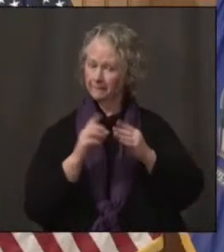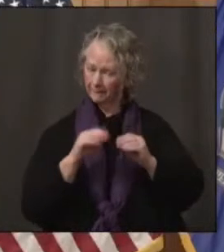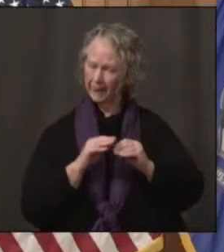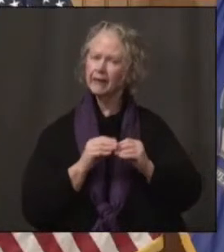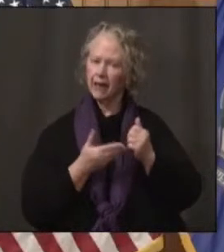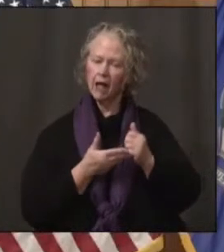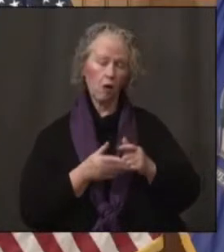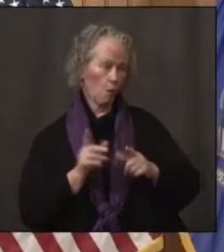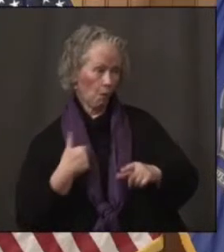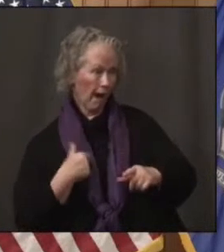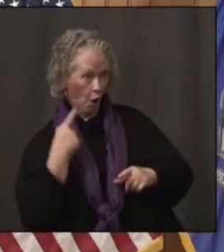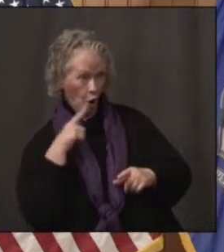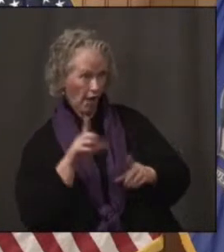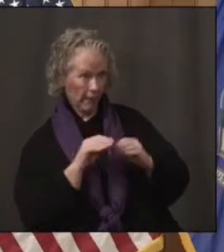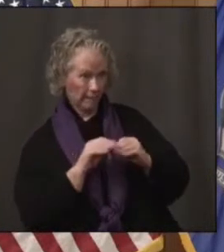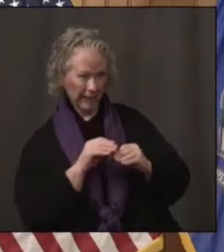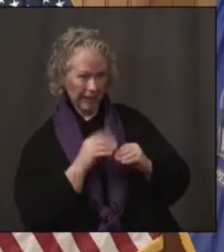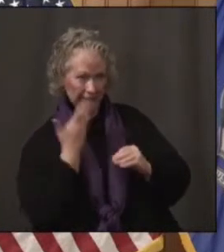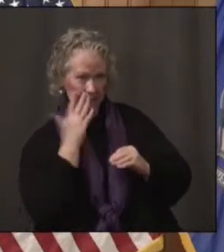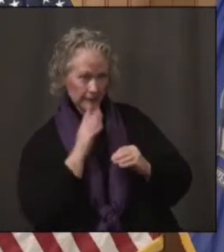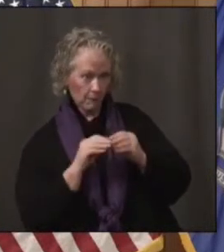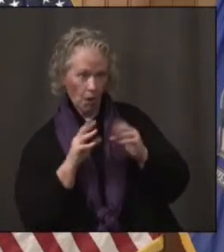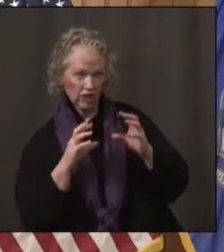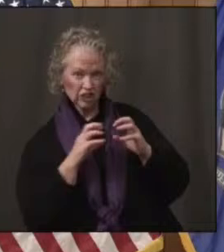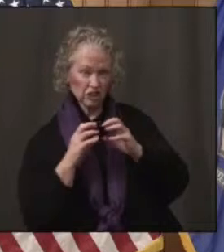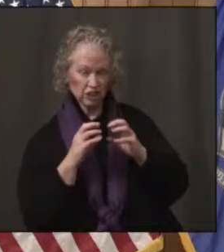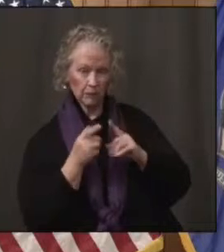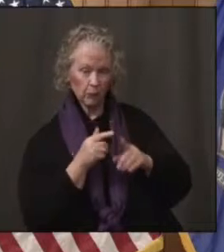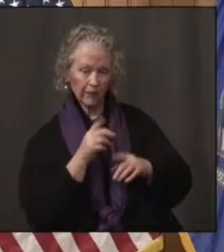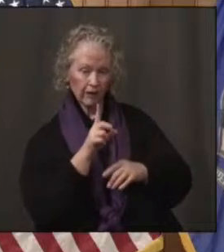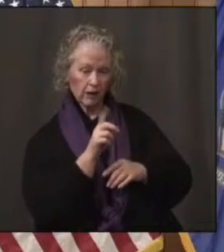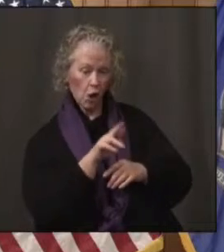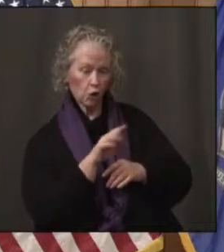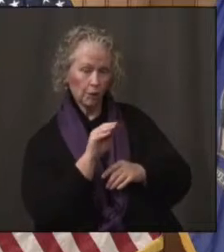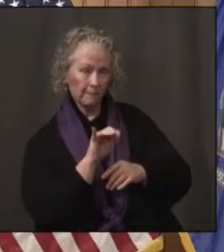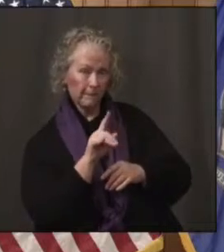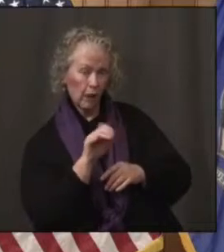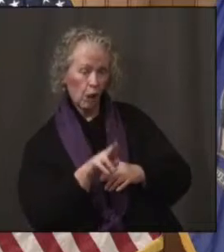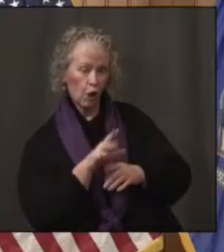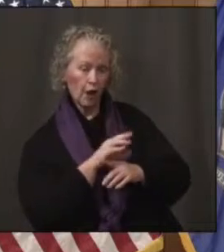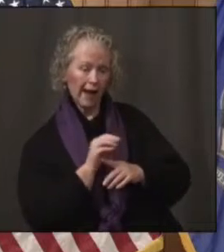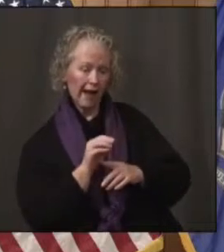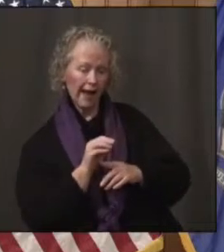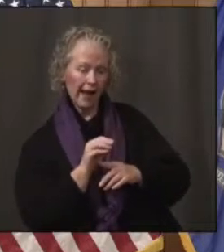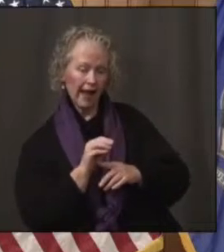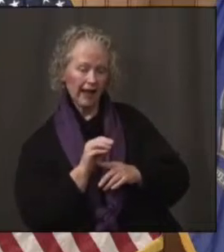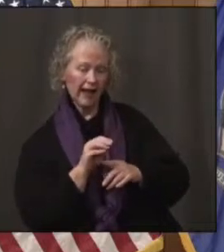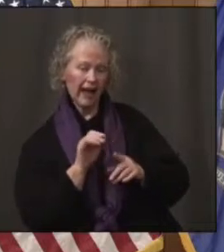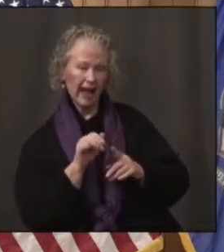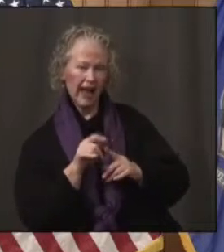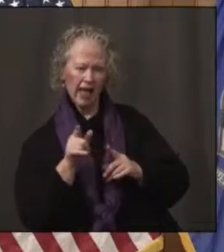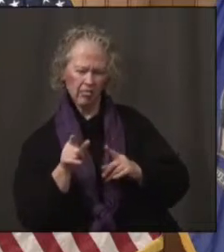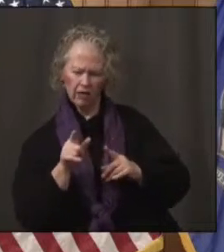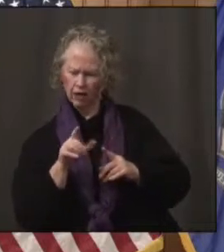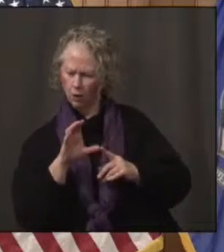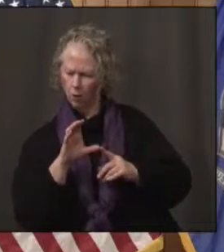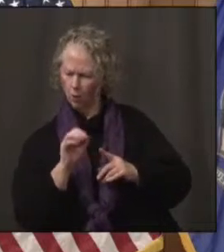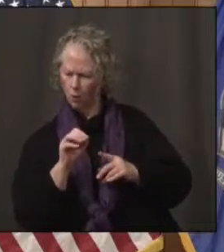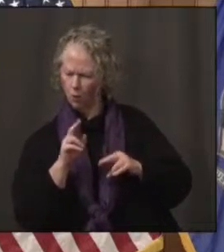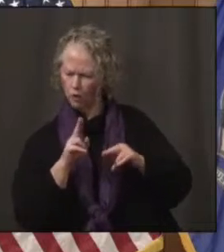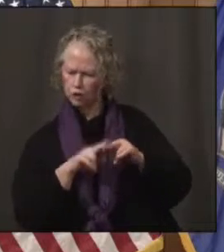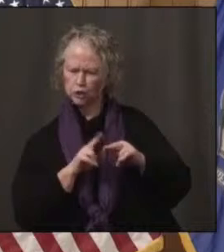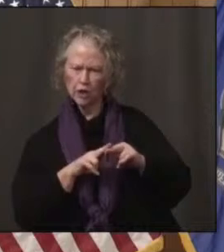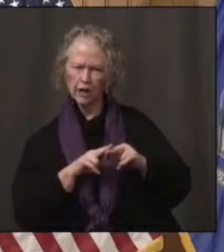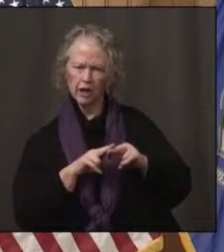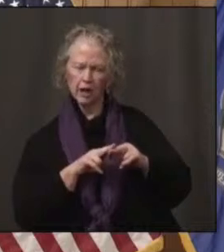was a pretty tense exchange between I think it was Dr. Miller and the subcommittee co-chair